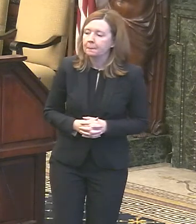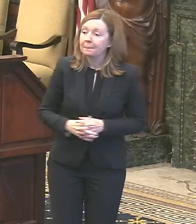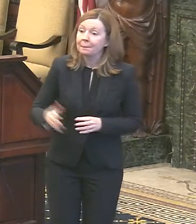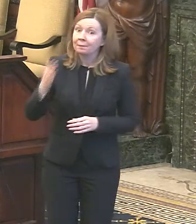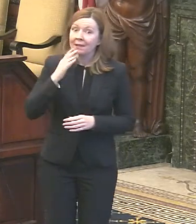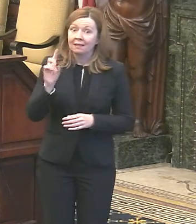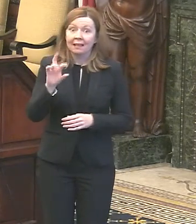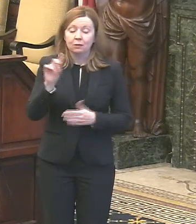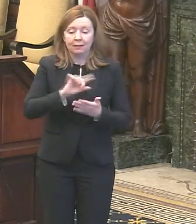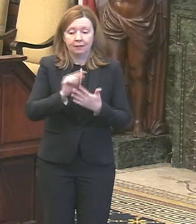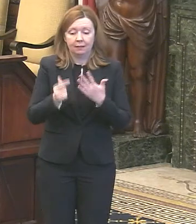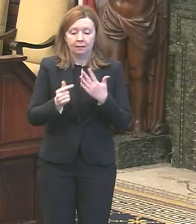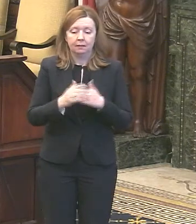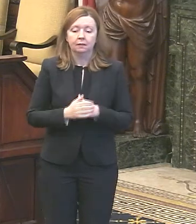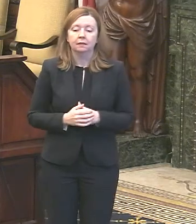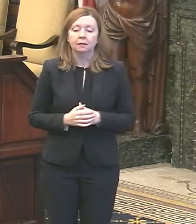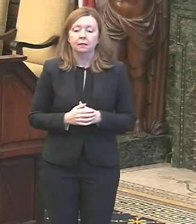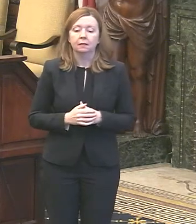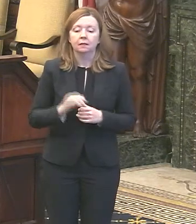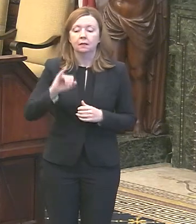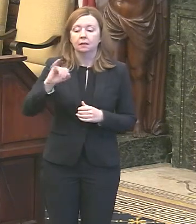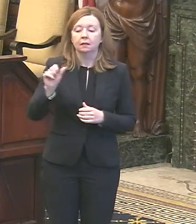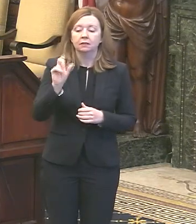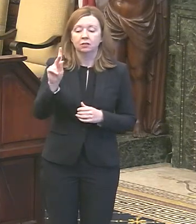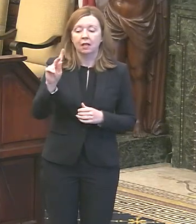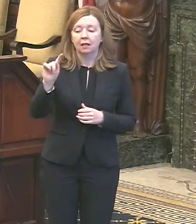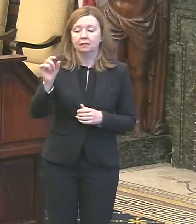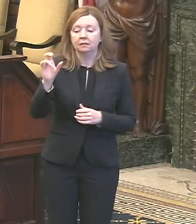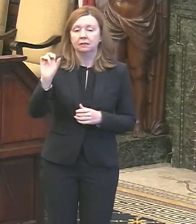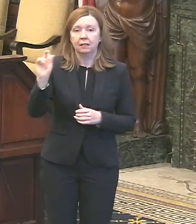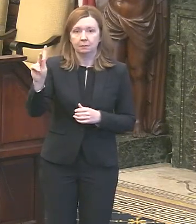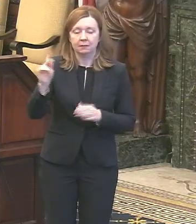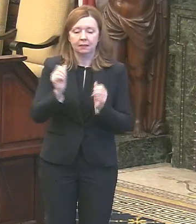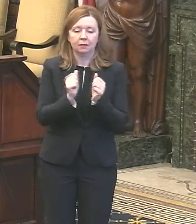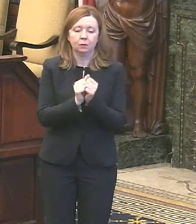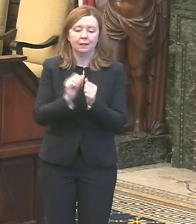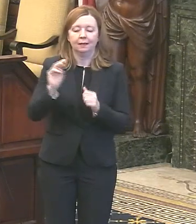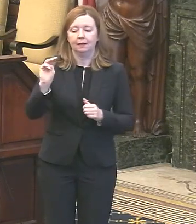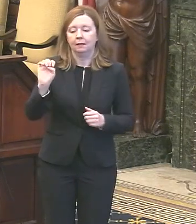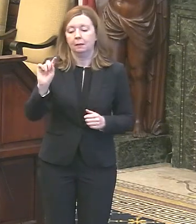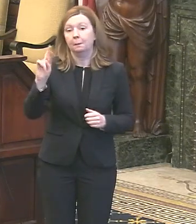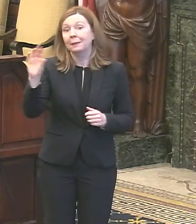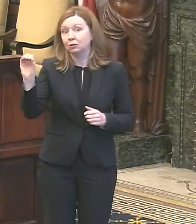Thank you, David. We'll now go to Jack Tomczak of Metro.